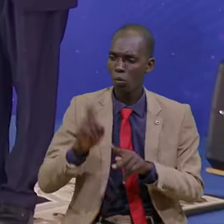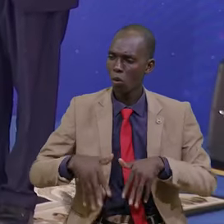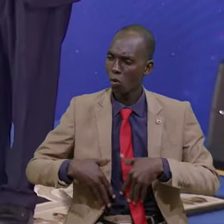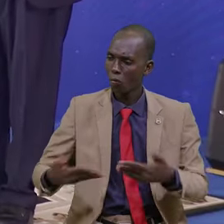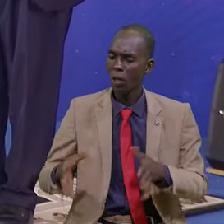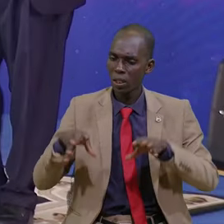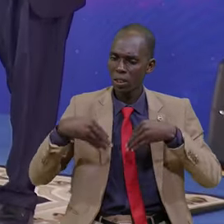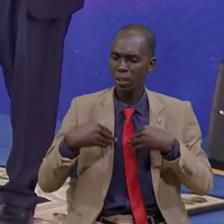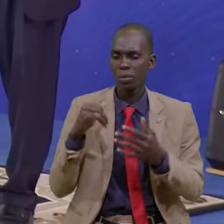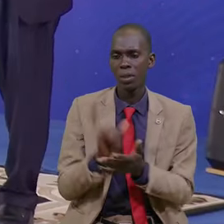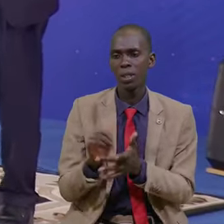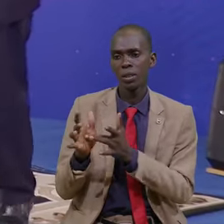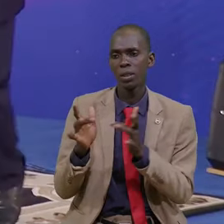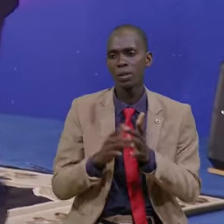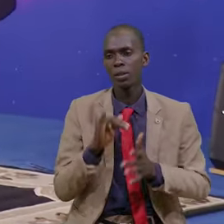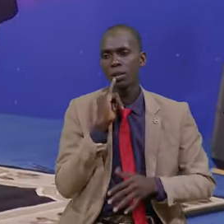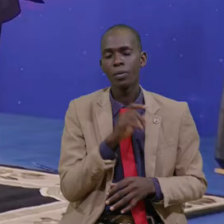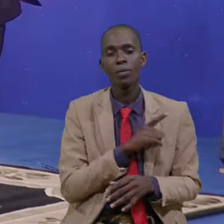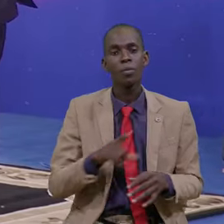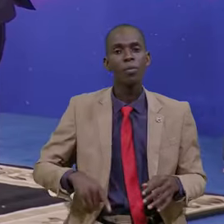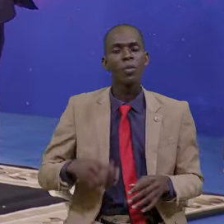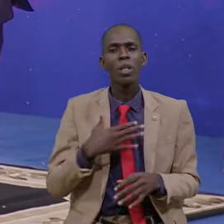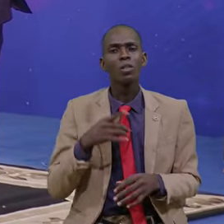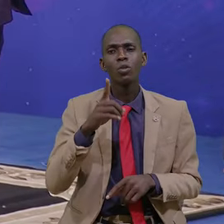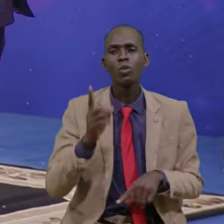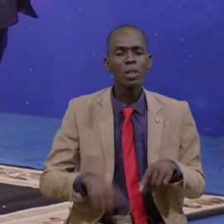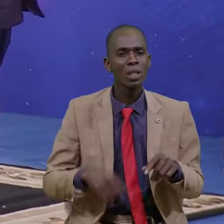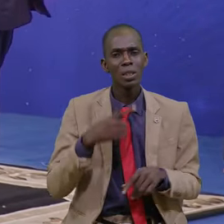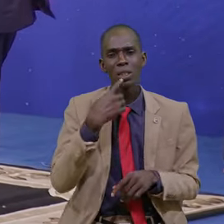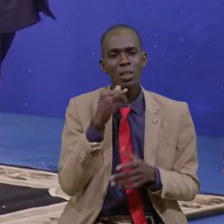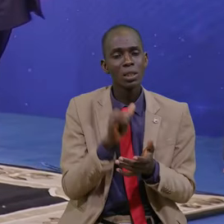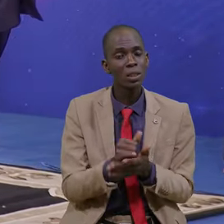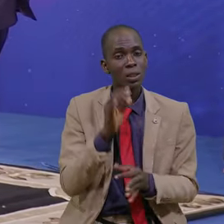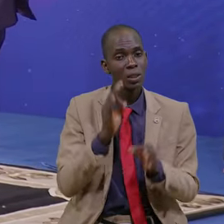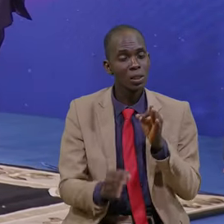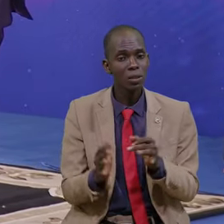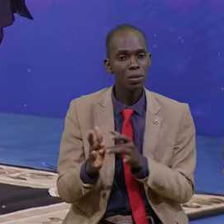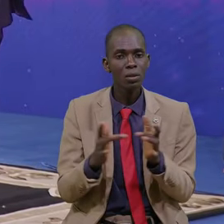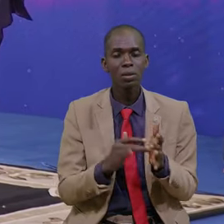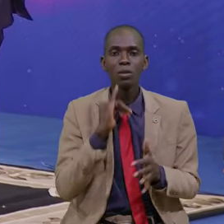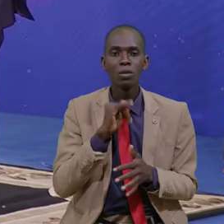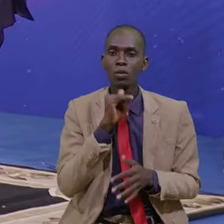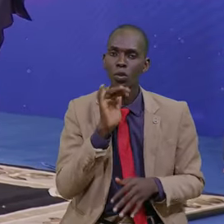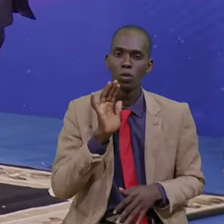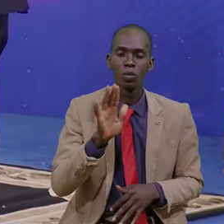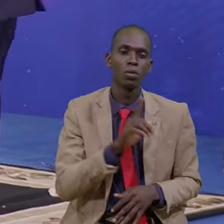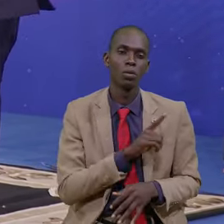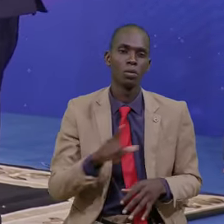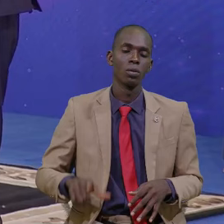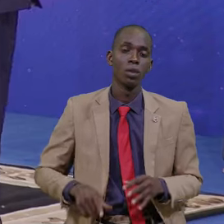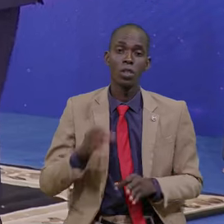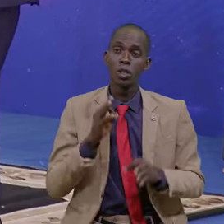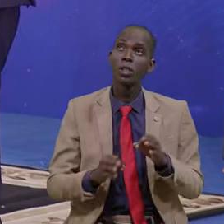Lord and you cannot say that if Jesus is not your lord if it's not the Lord of your